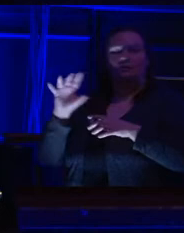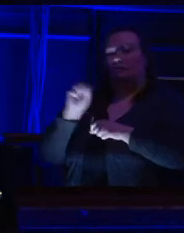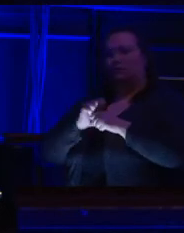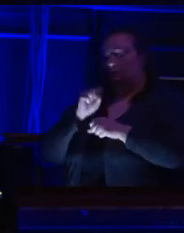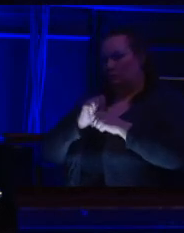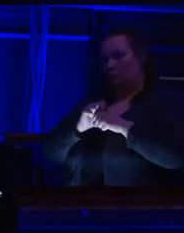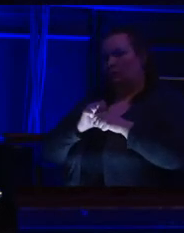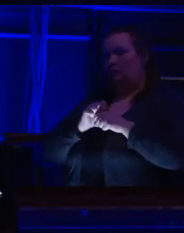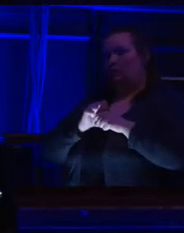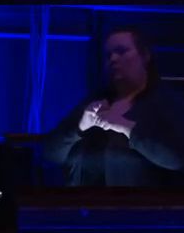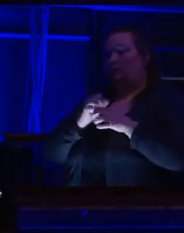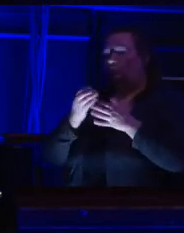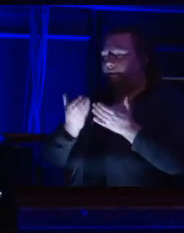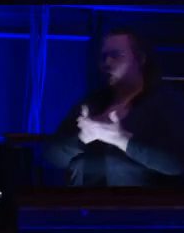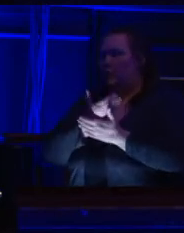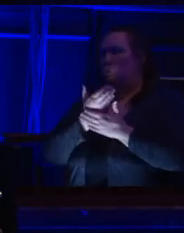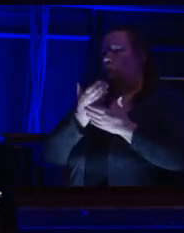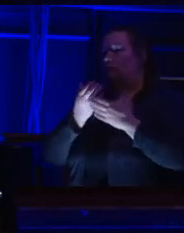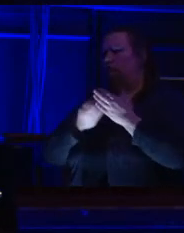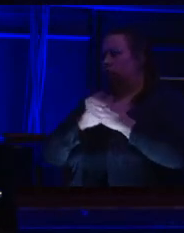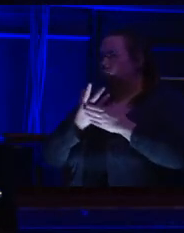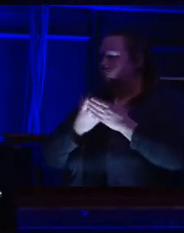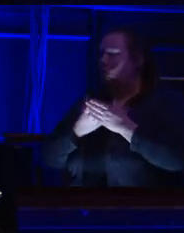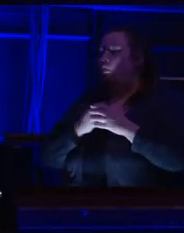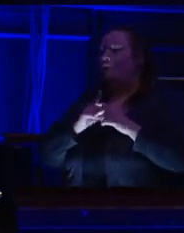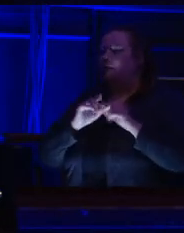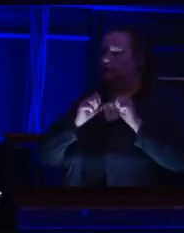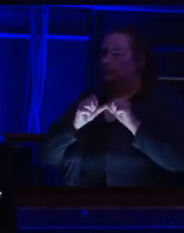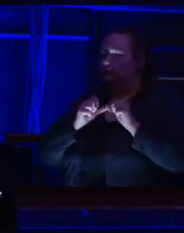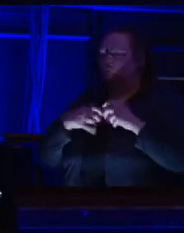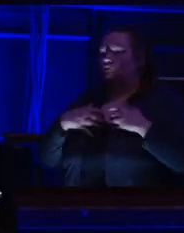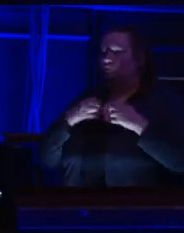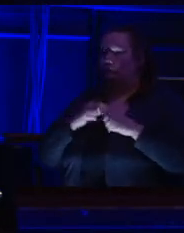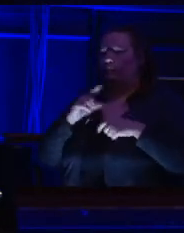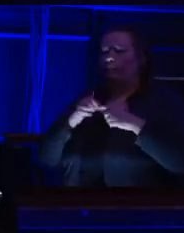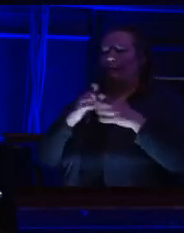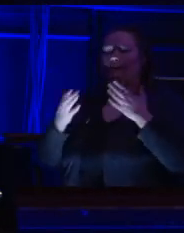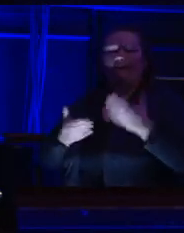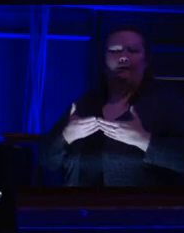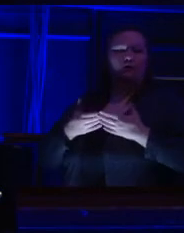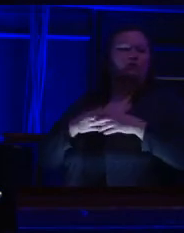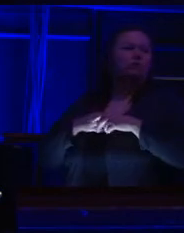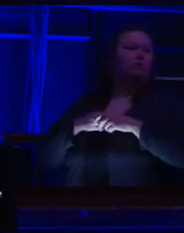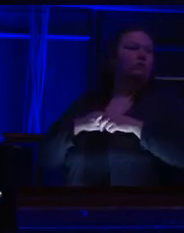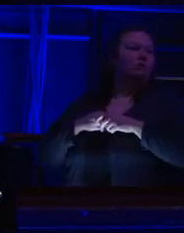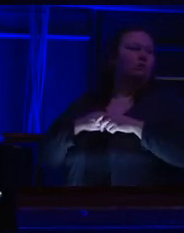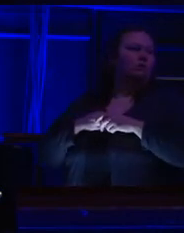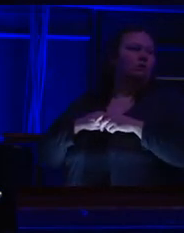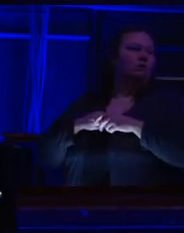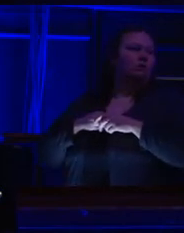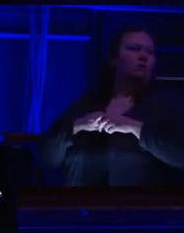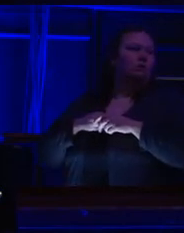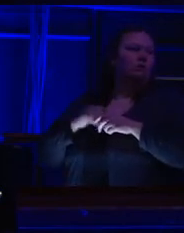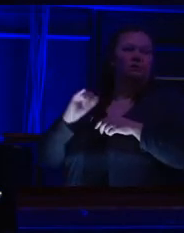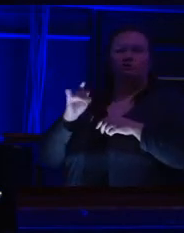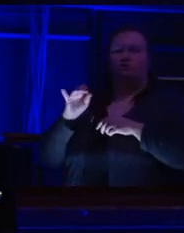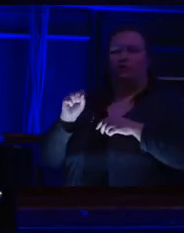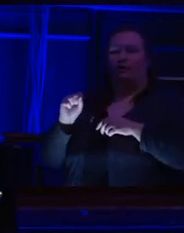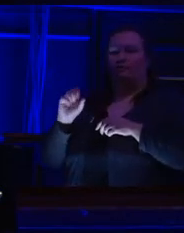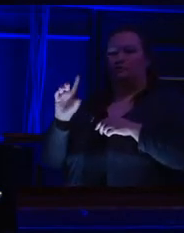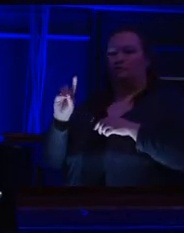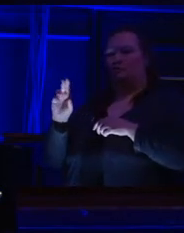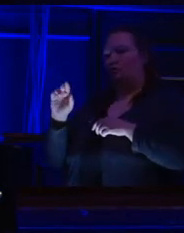of renewal and revitalization was continued and strengthened when he hired none other than James